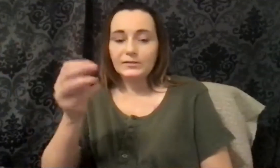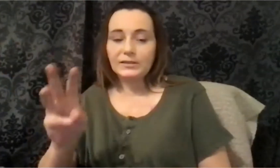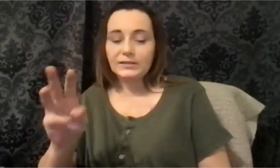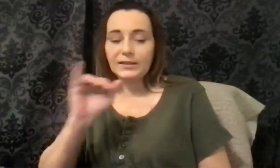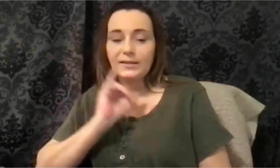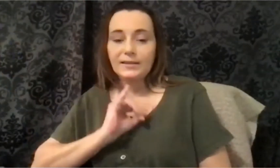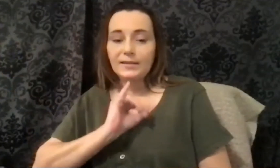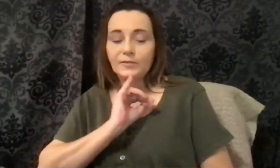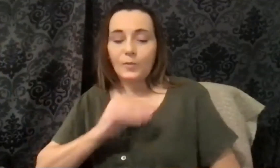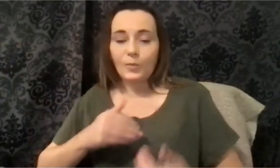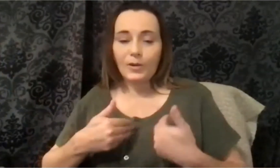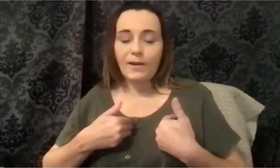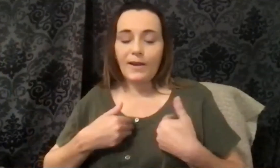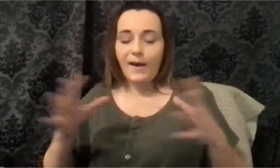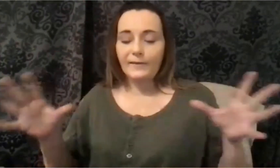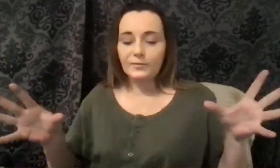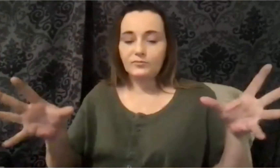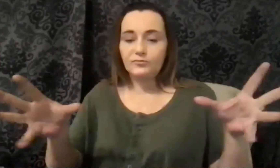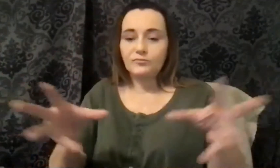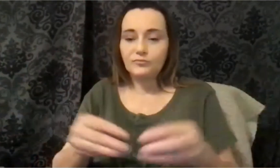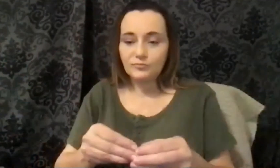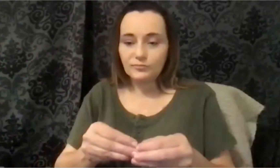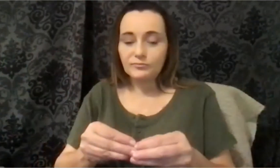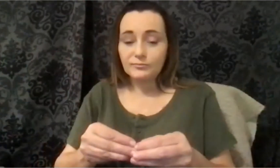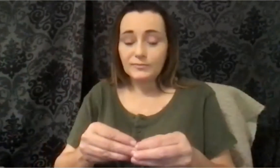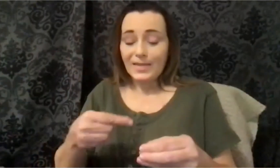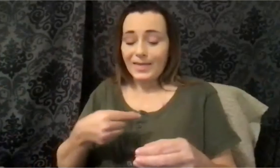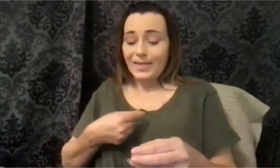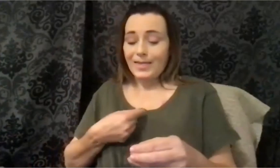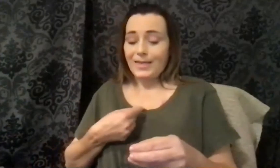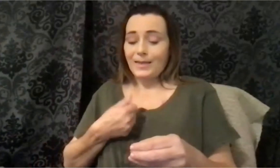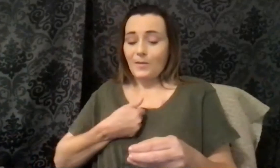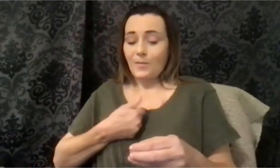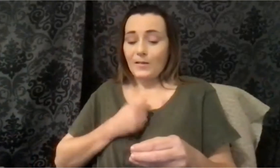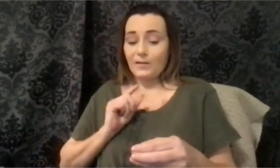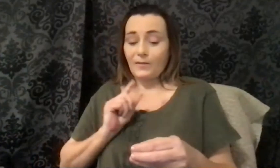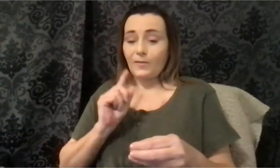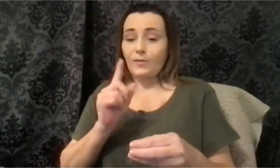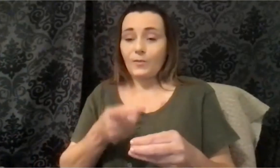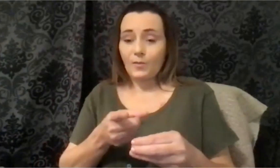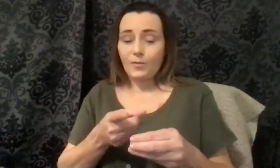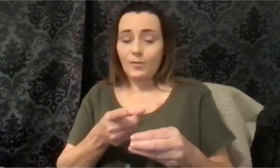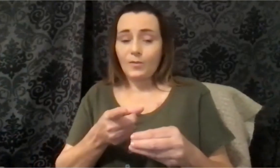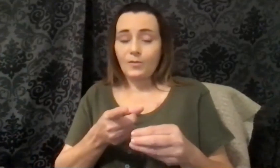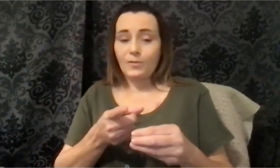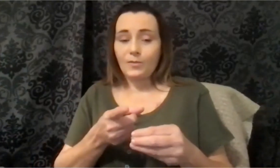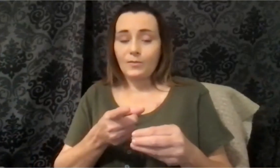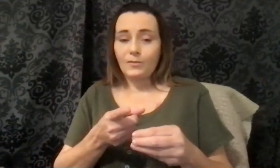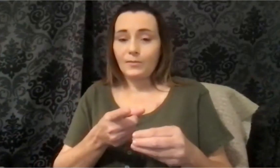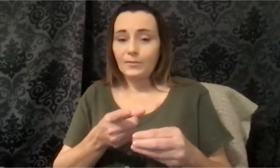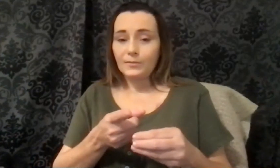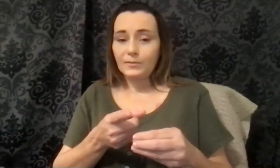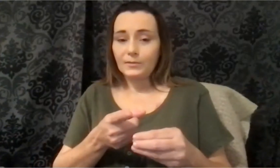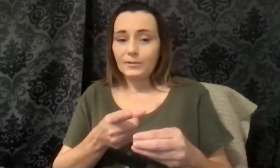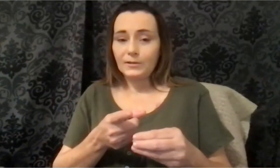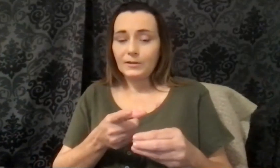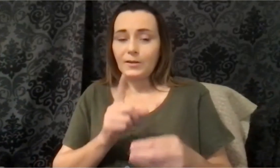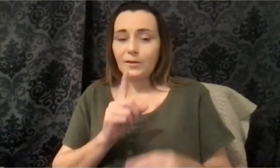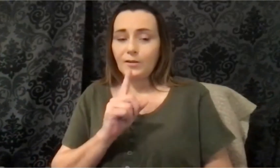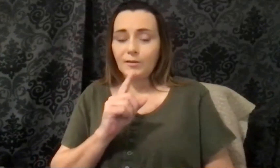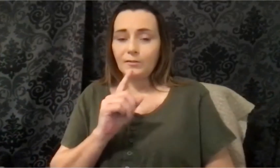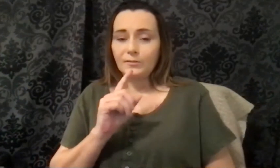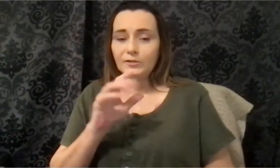we had an assembly, and I was one of the people that went up to the chart. So I really know it's like